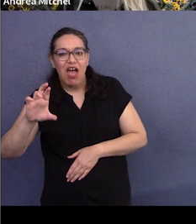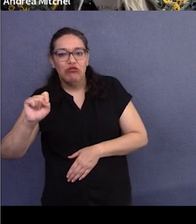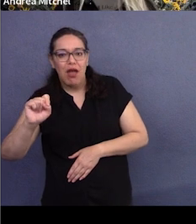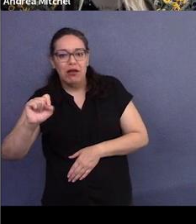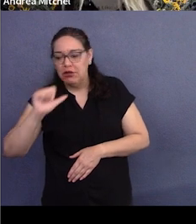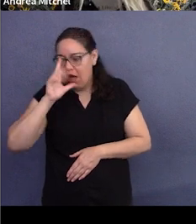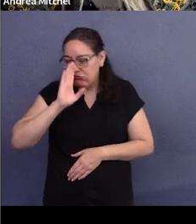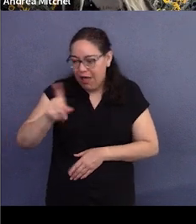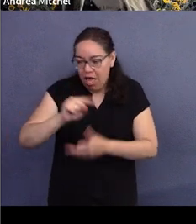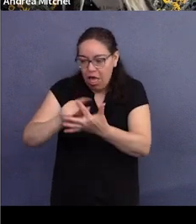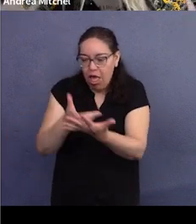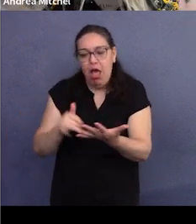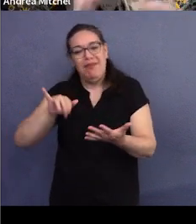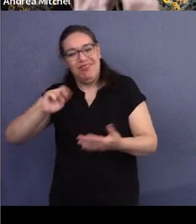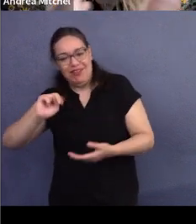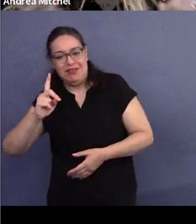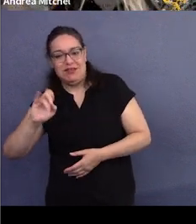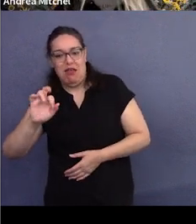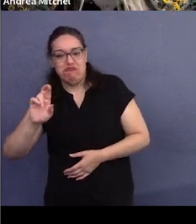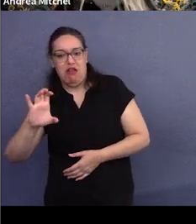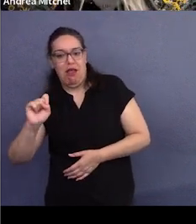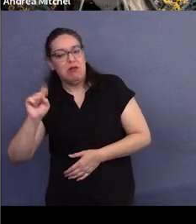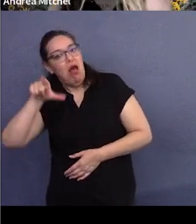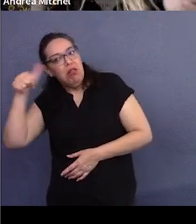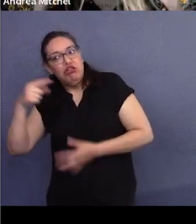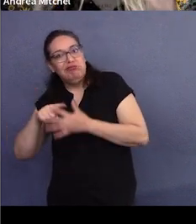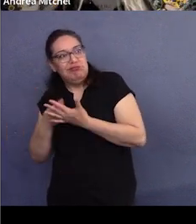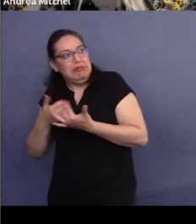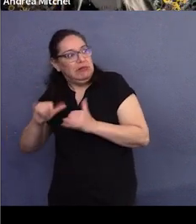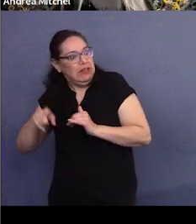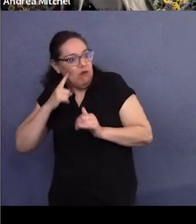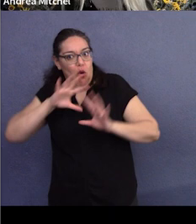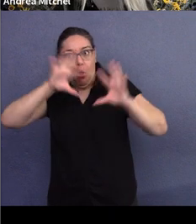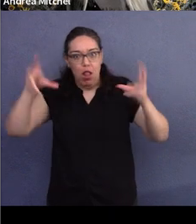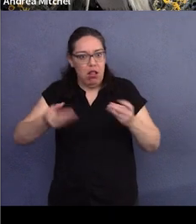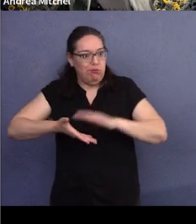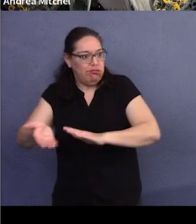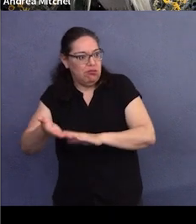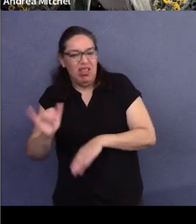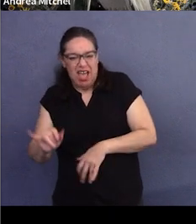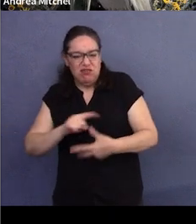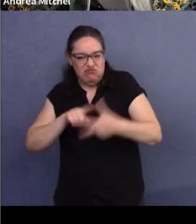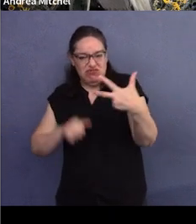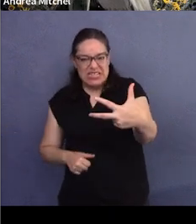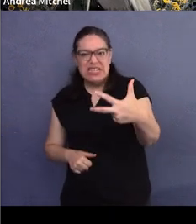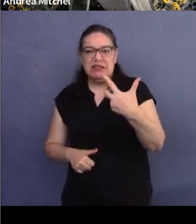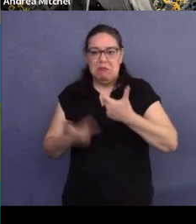expenses that you need to keep the organization going. We're going to talk about all three of those because those are the three big chunks of budgets.